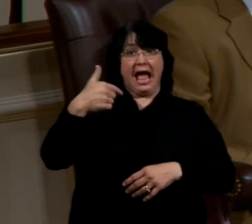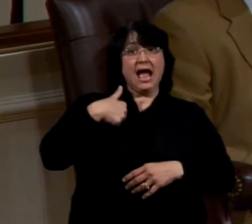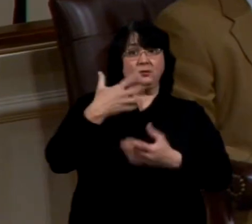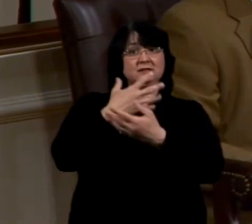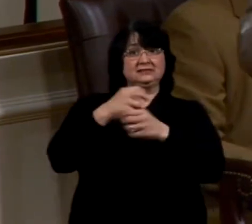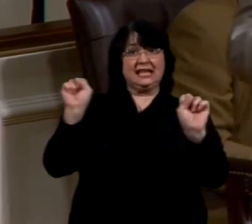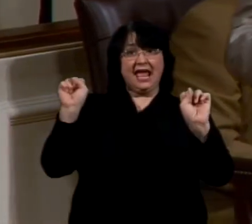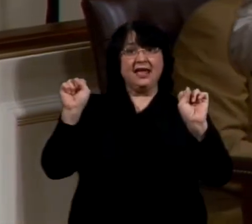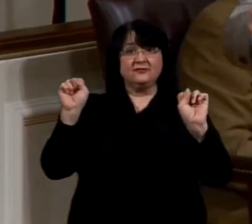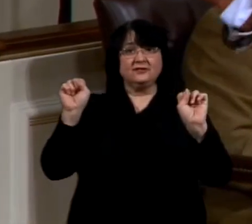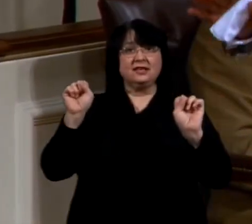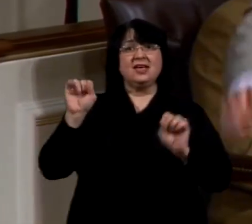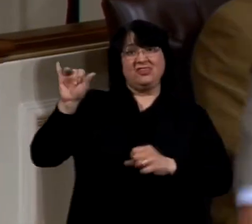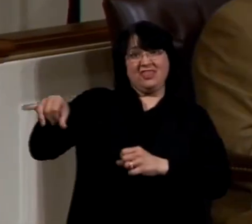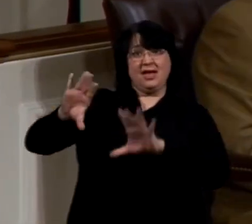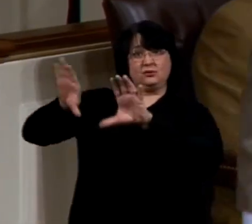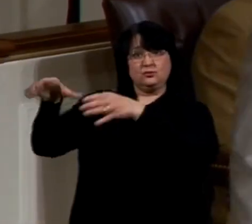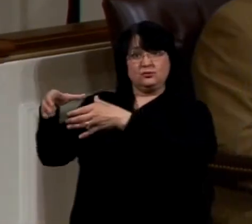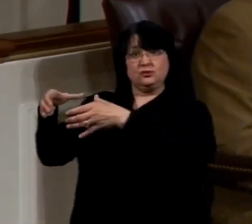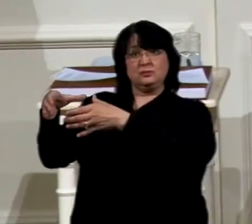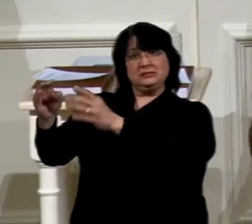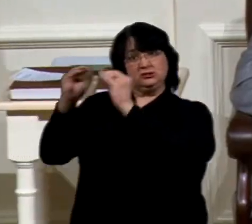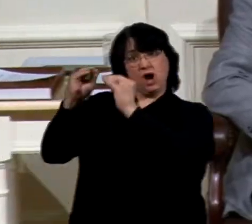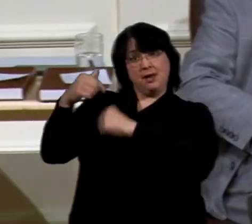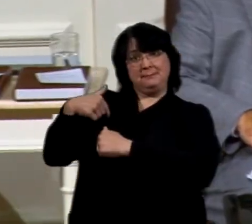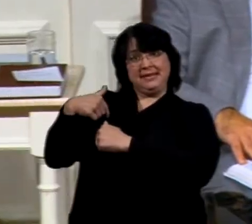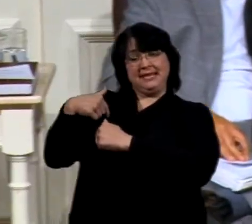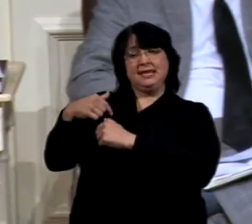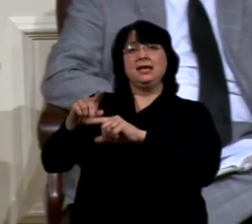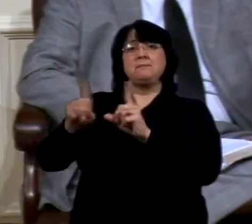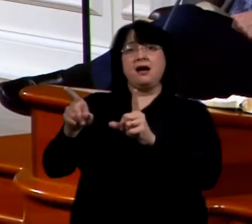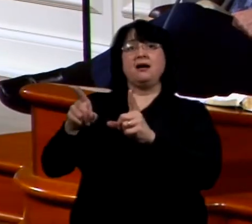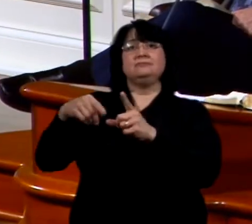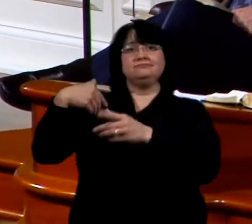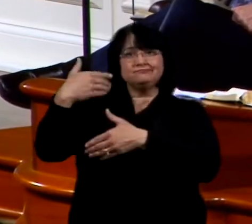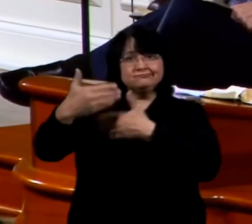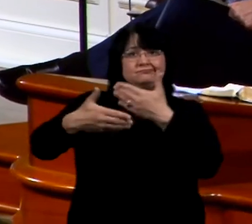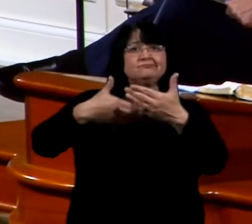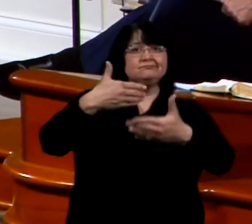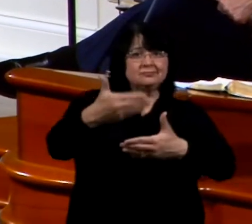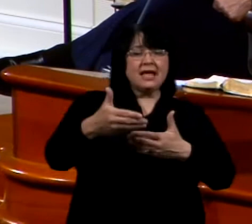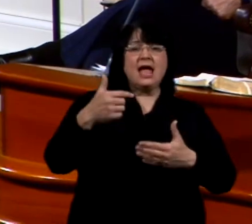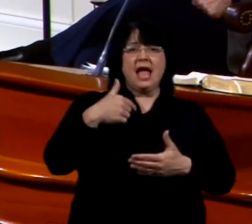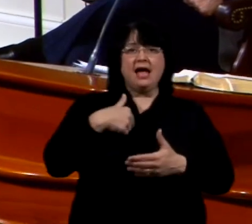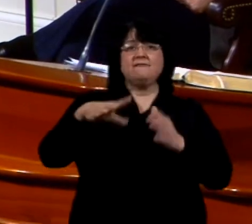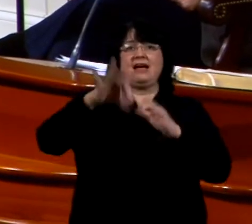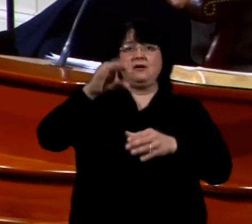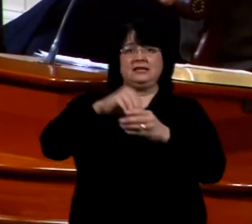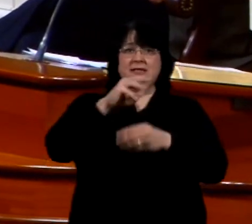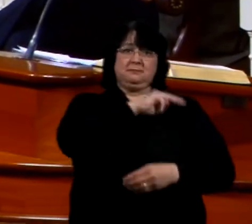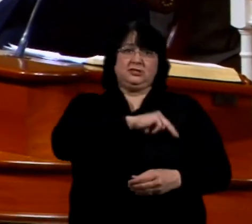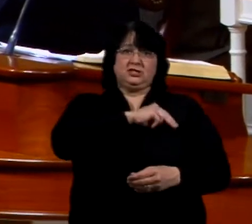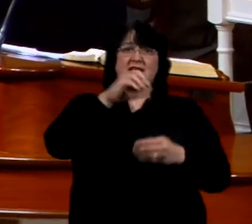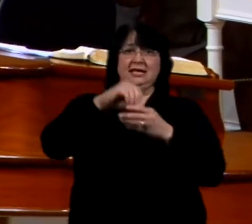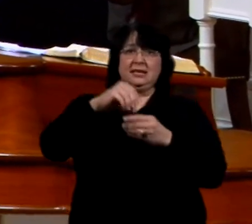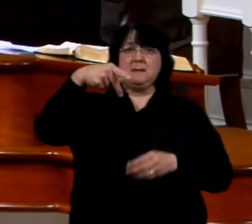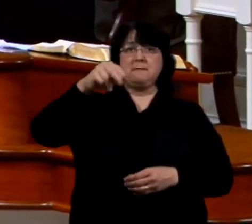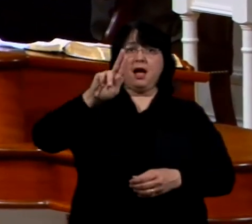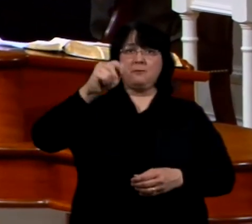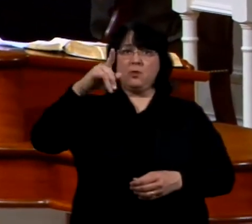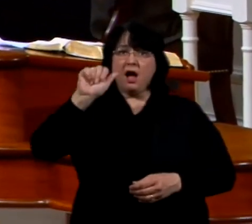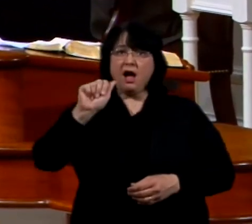saved, and that's the crowd that kind of taught me, and along the way, what I found out as a missionary in Papua New Guinea, and then working a mission